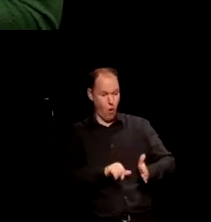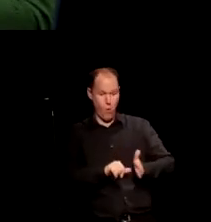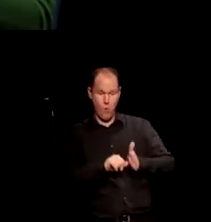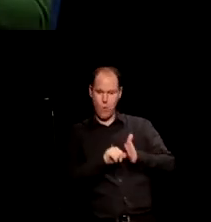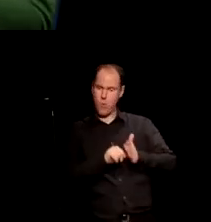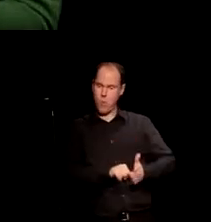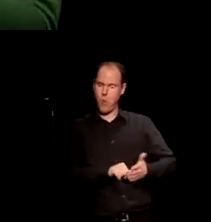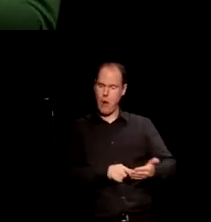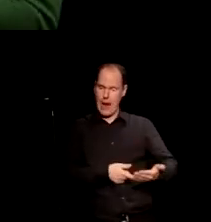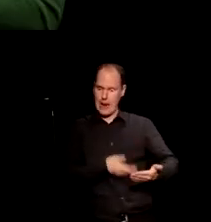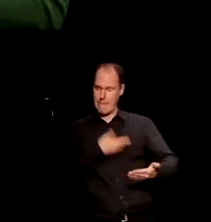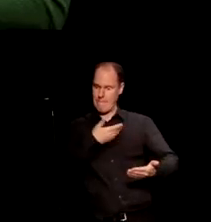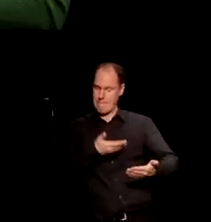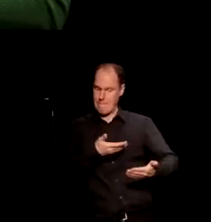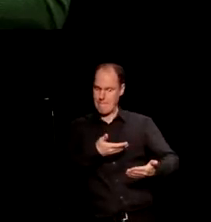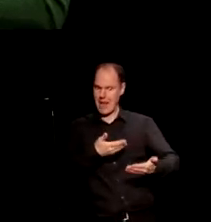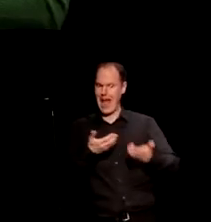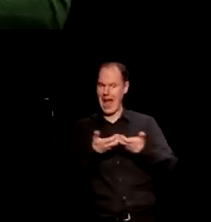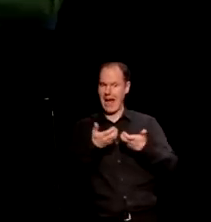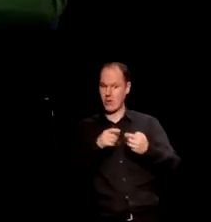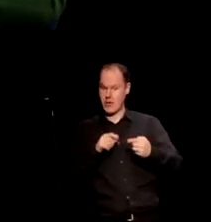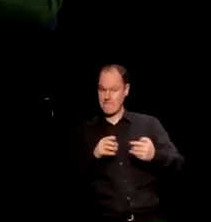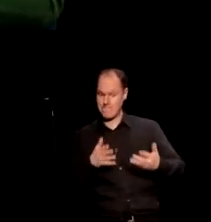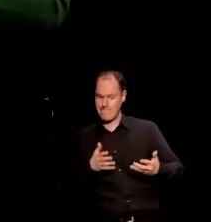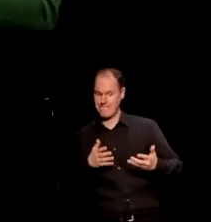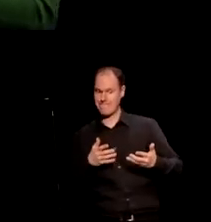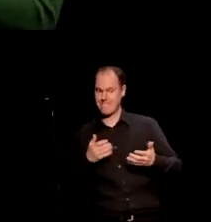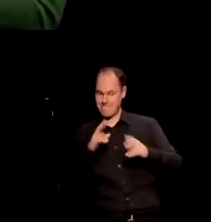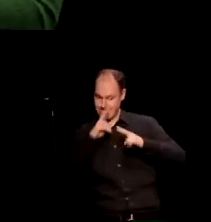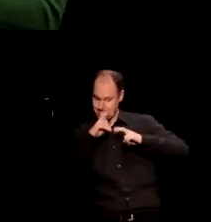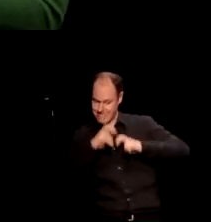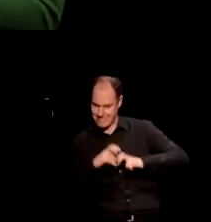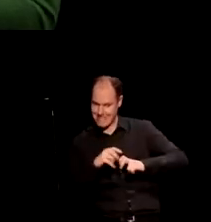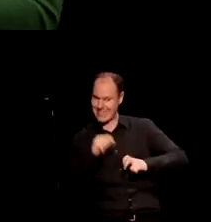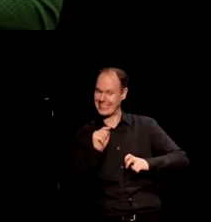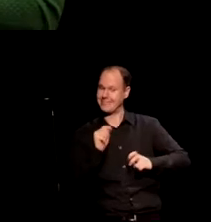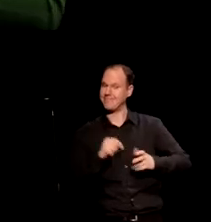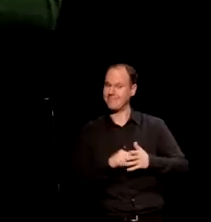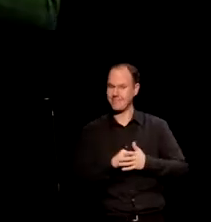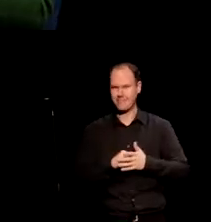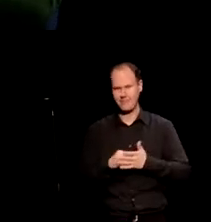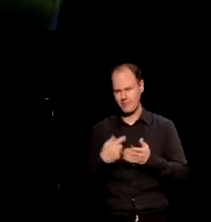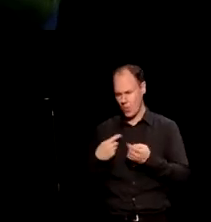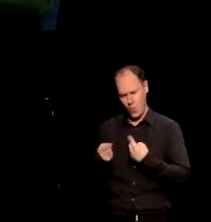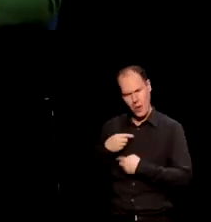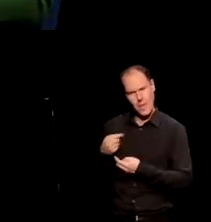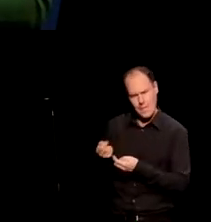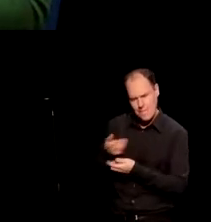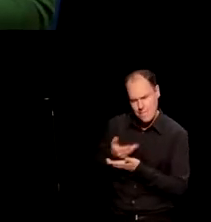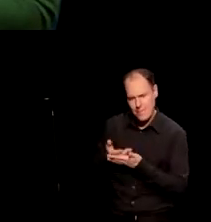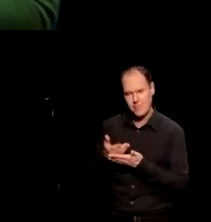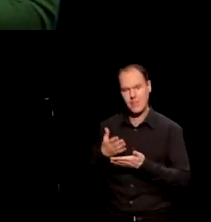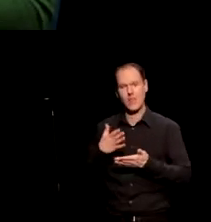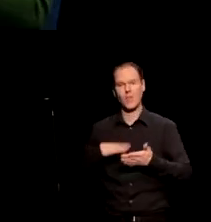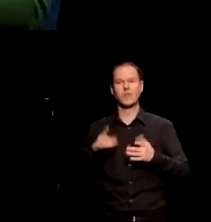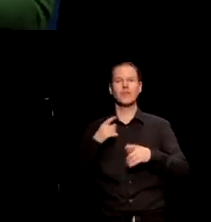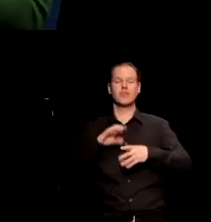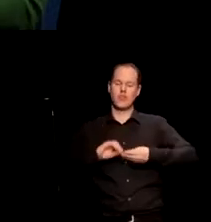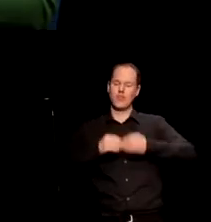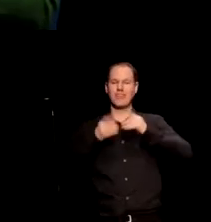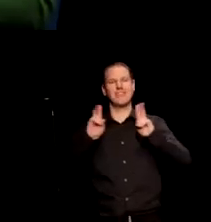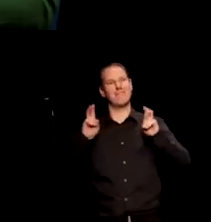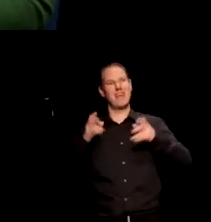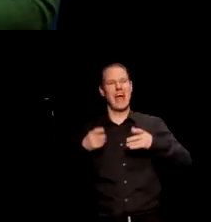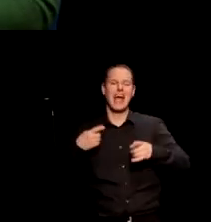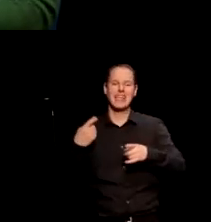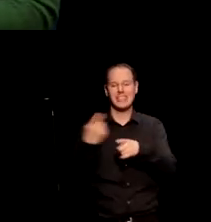you're talking about, when we brought everyone in. Kate and I were talking about it with other colleagues in the libraries, that we wanted to make it what we called a chatty reading room. We didn't want people to